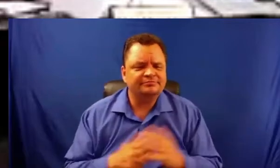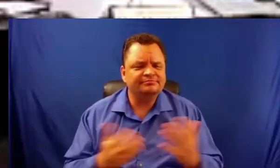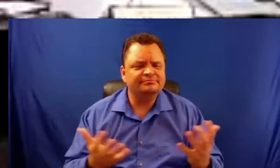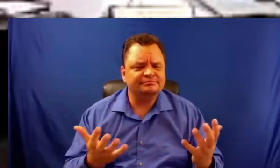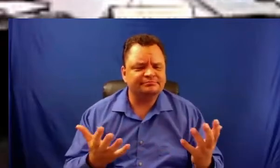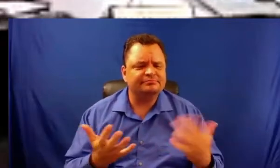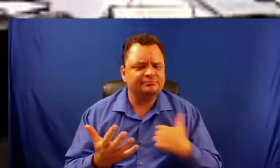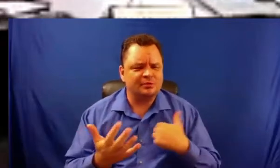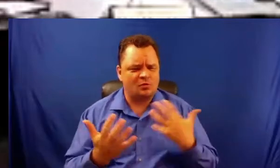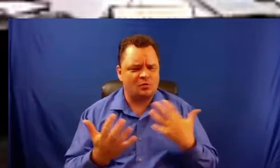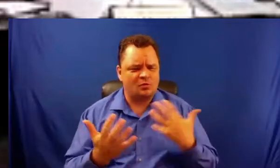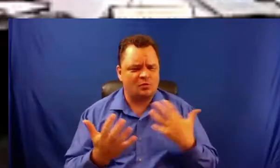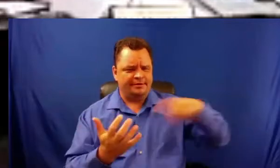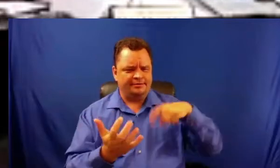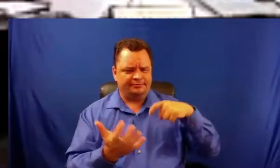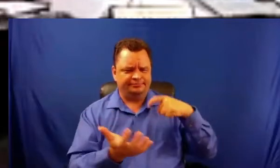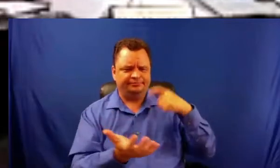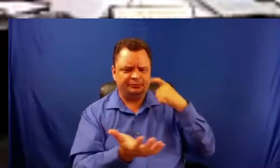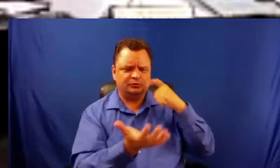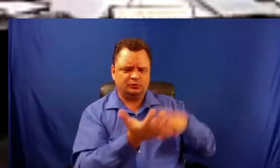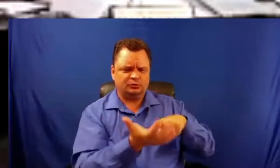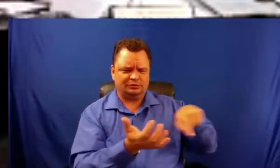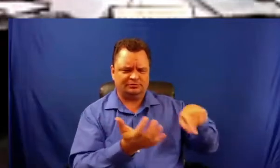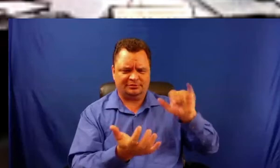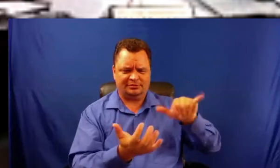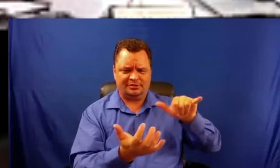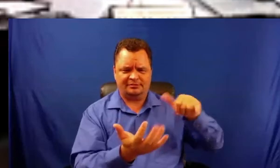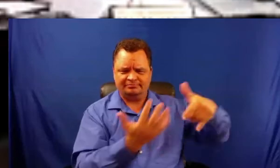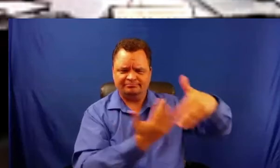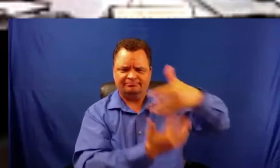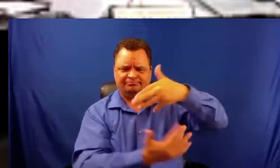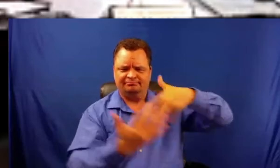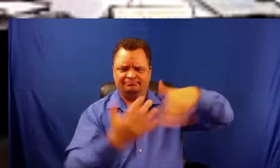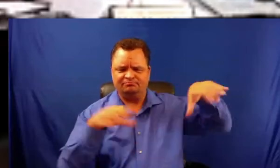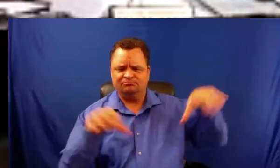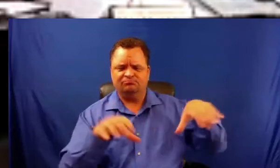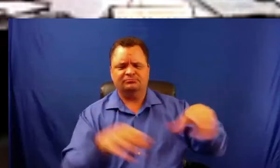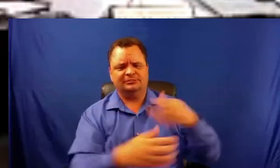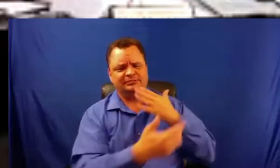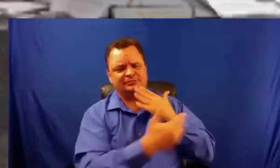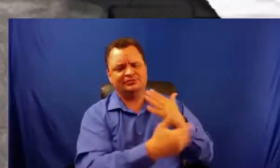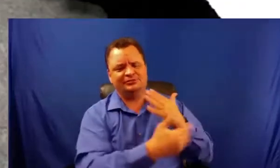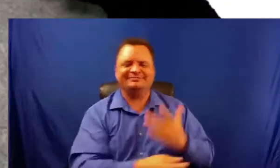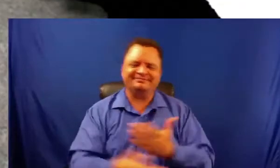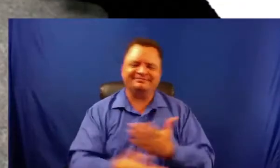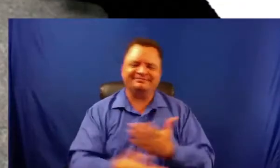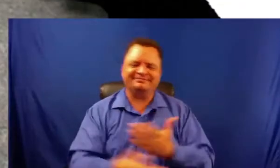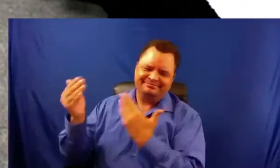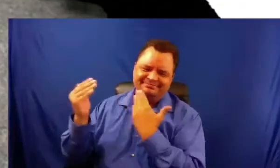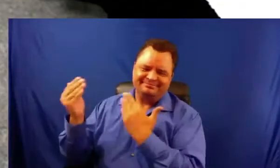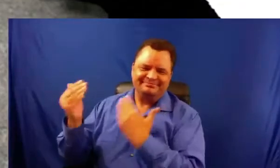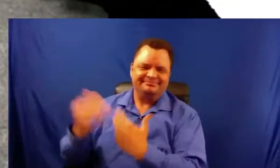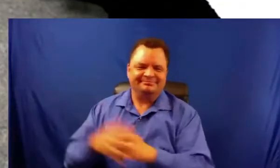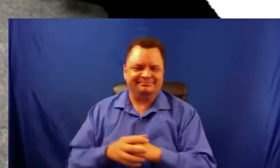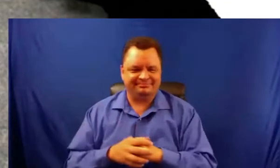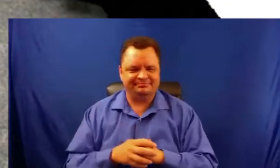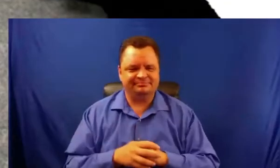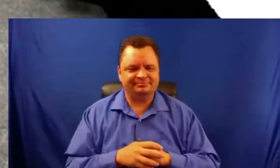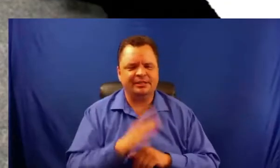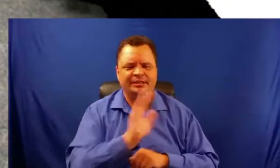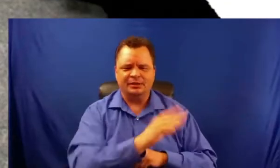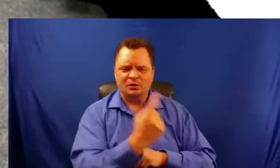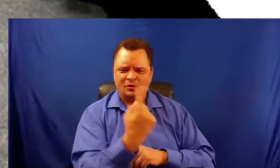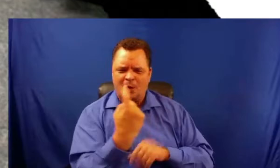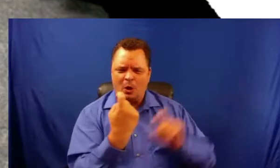to have that collaboration. So Game changer. Board of Health, yes, Fire Chief. One more question. This might be for Stephen, and I don't know, maybe you